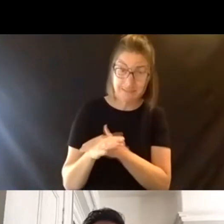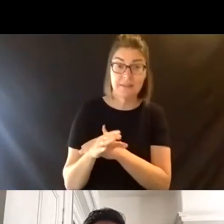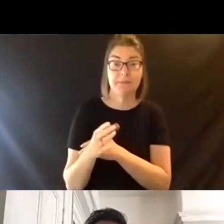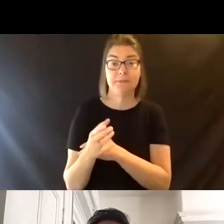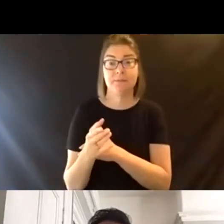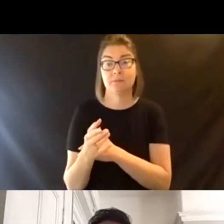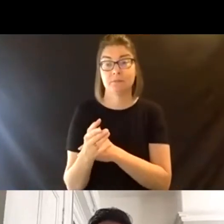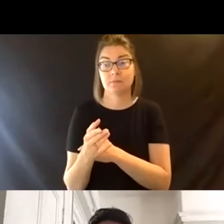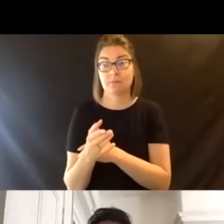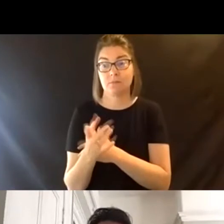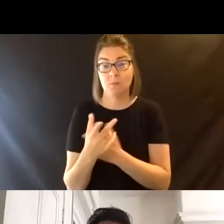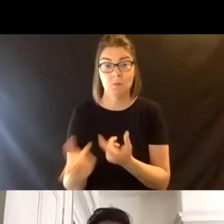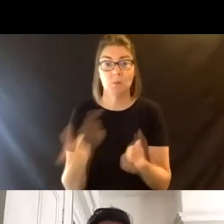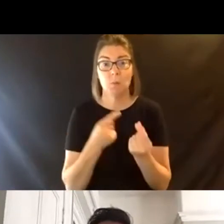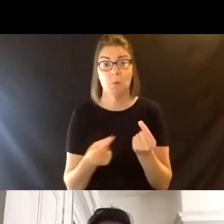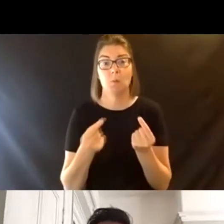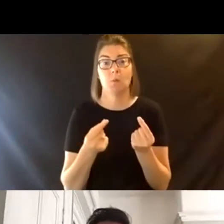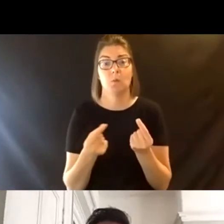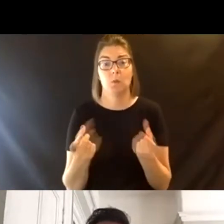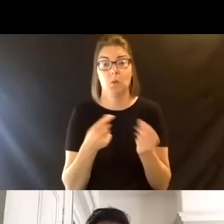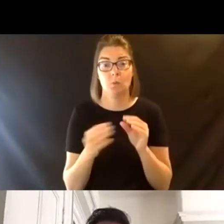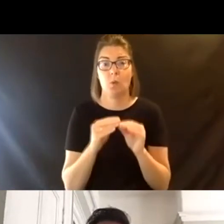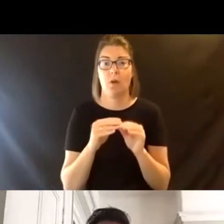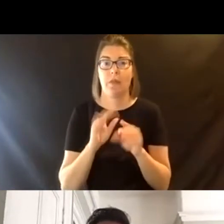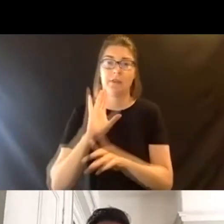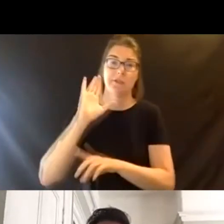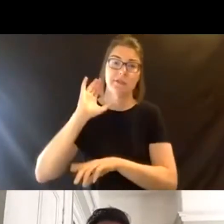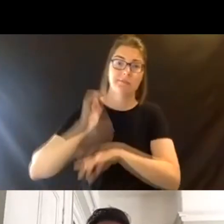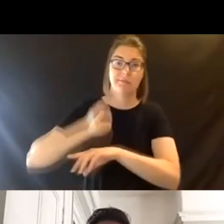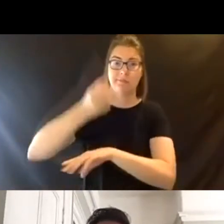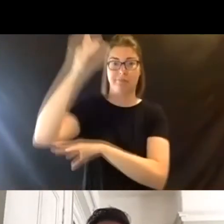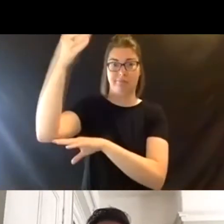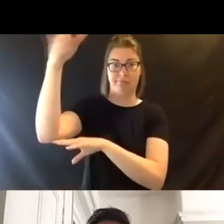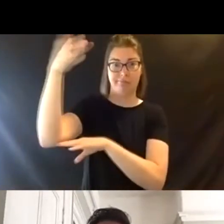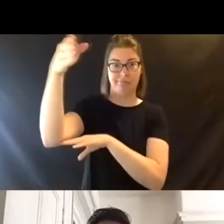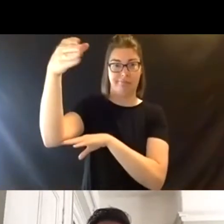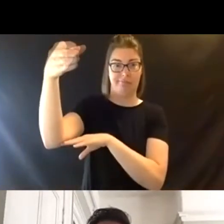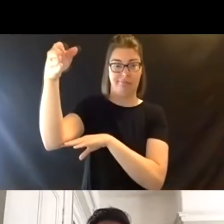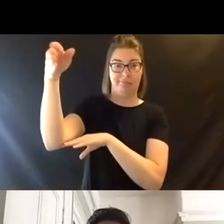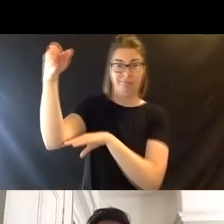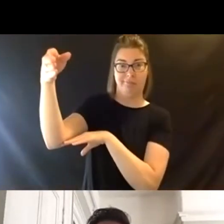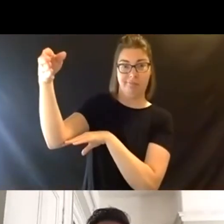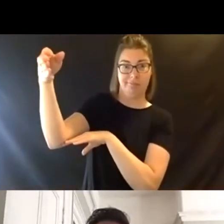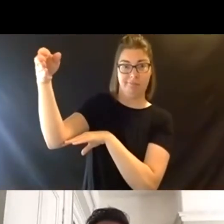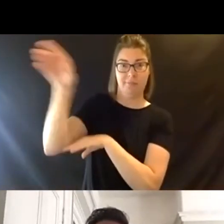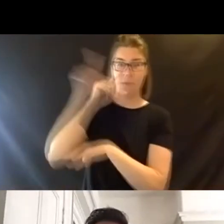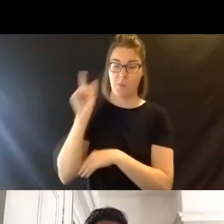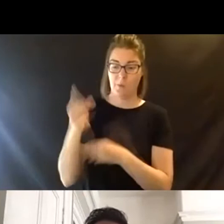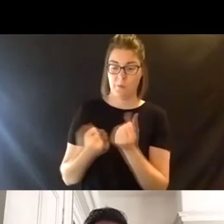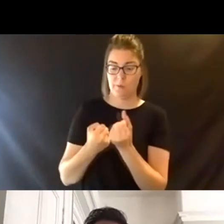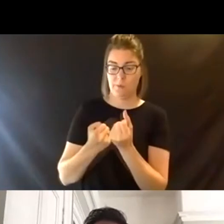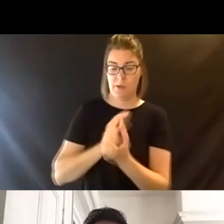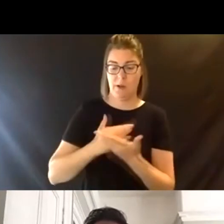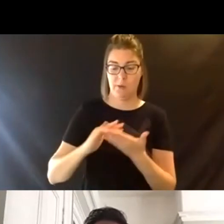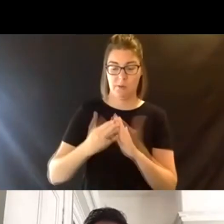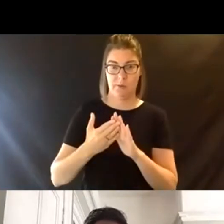doing more than just putting on a rainbow flag and actually supporting our communities when we need them.